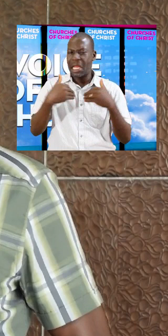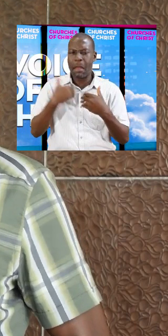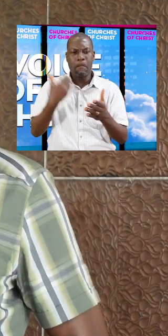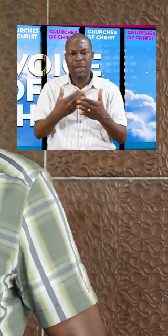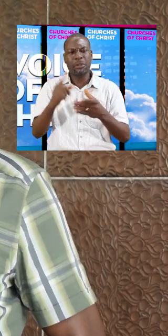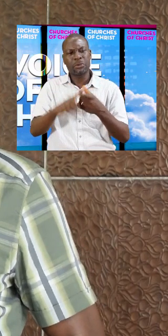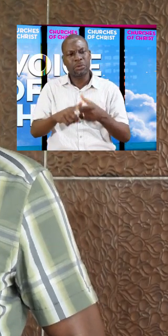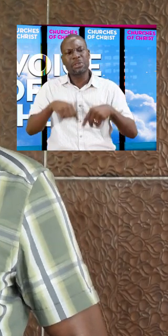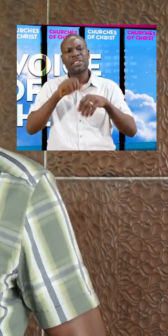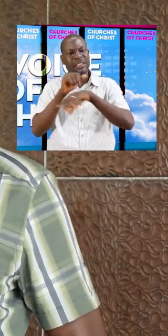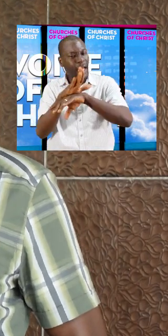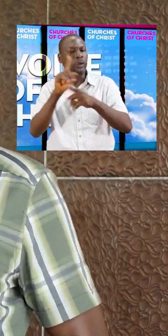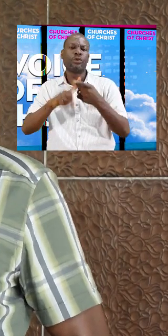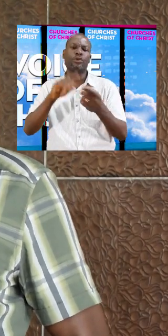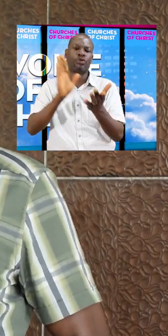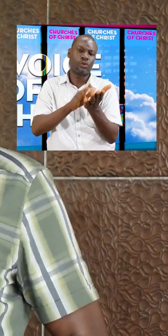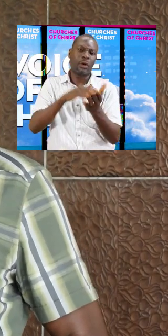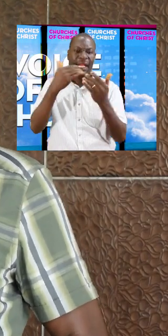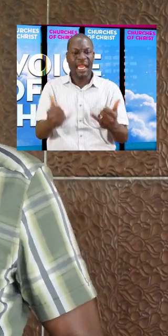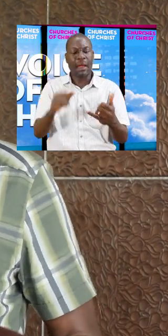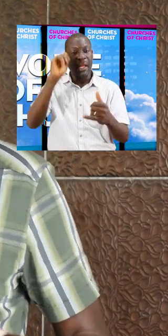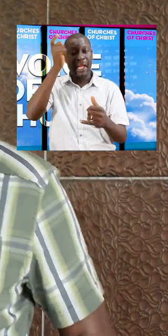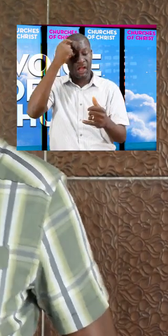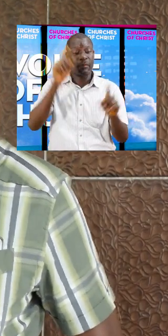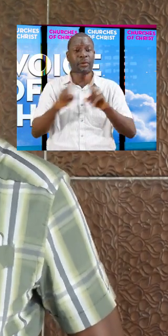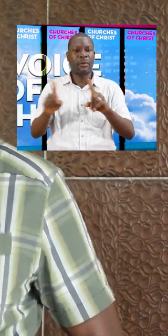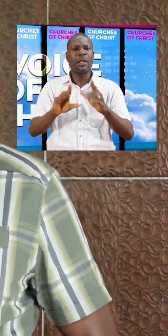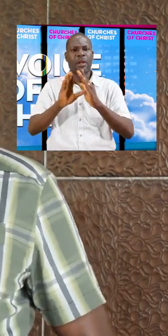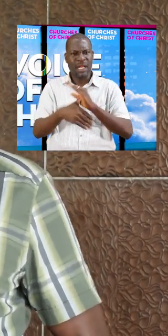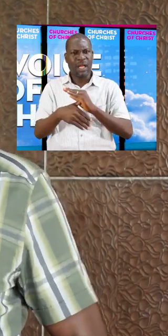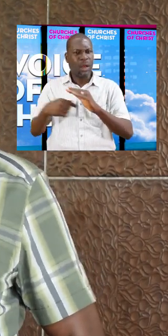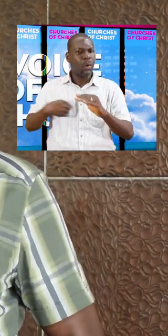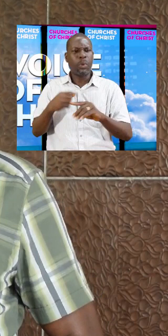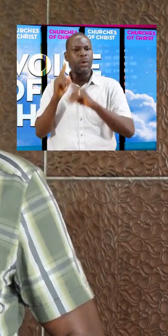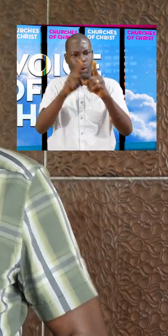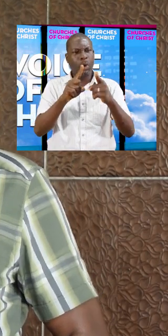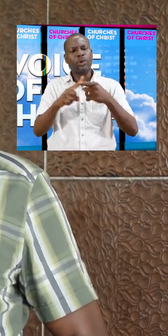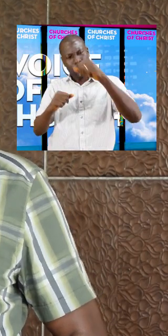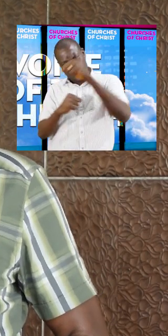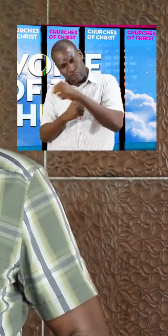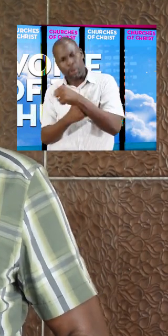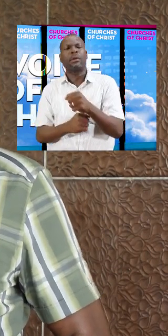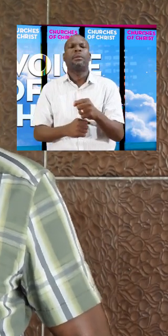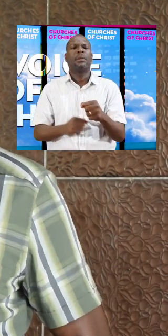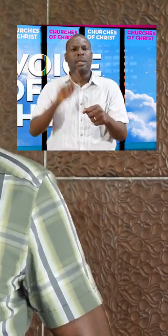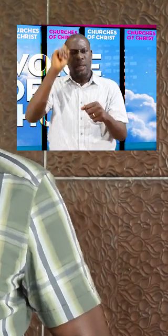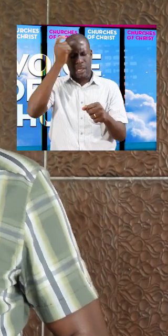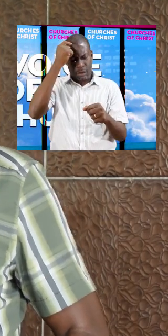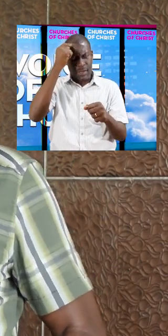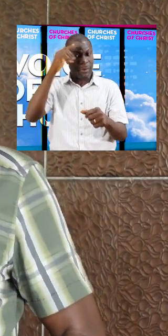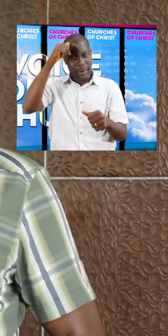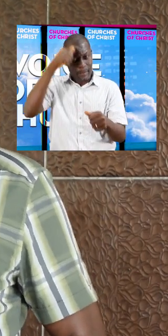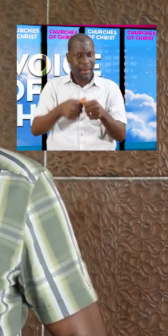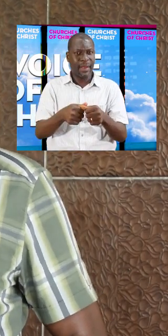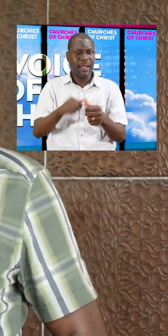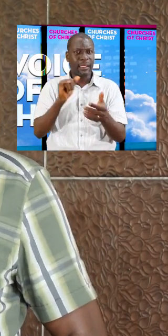secondary school na enne aban se wo ye de a na ye kwa kopia aban no chi side wo ye no eya de papa na kai se